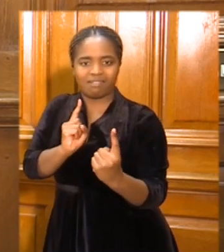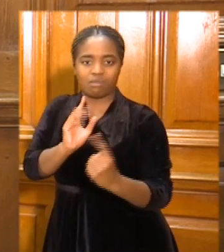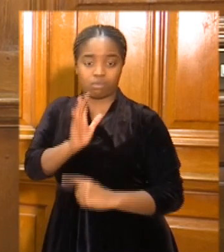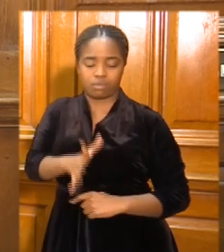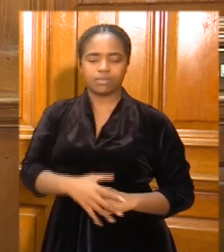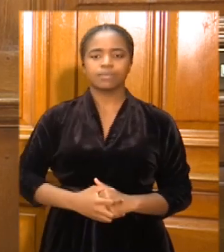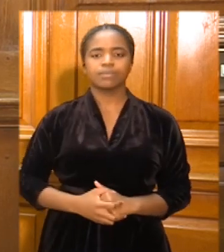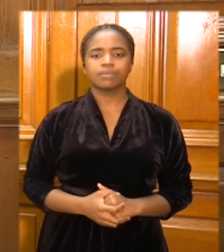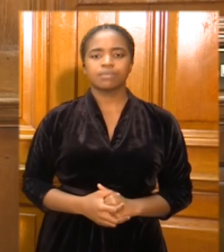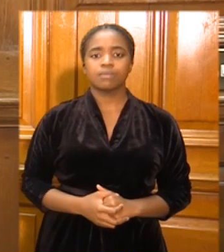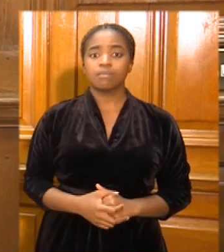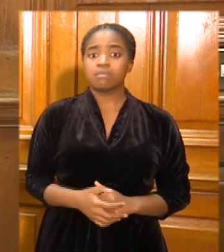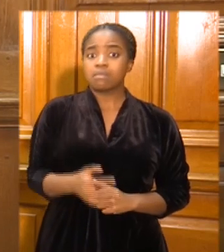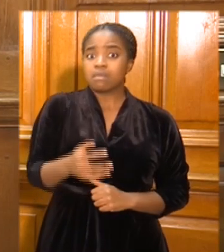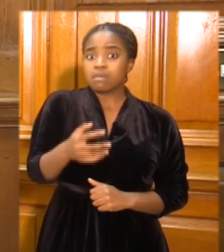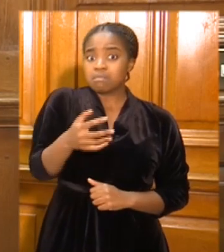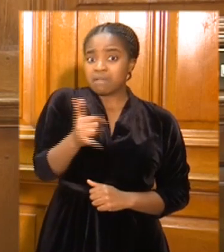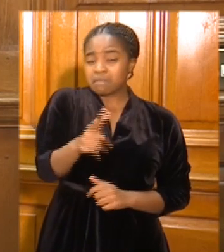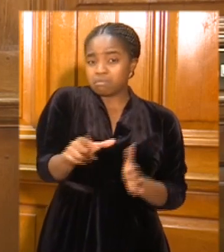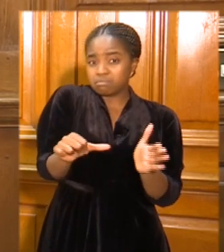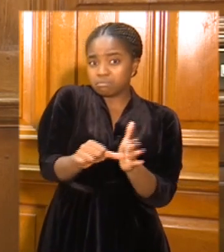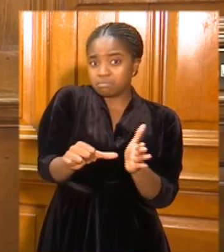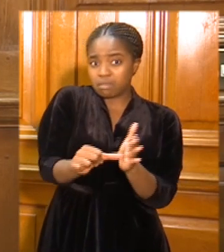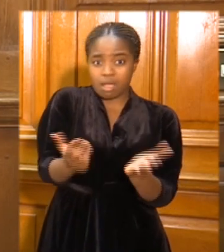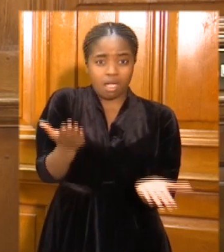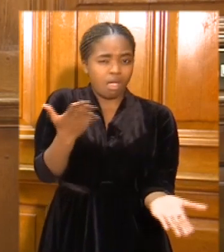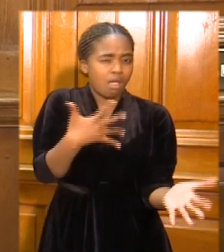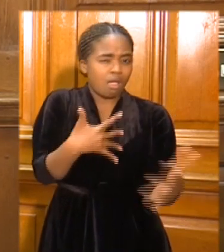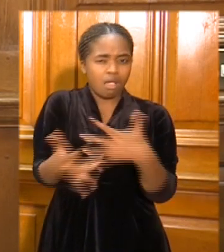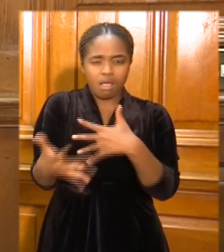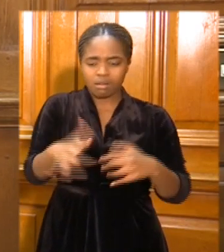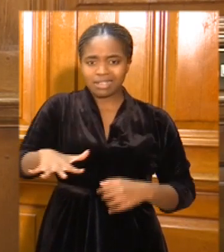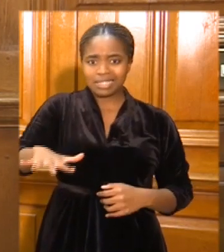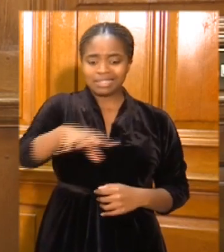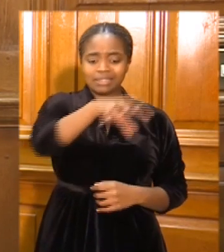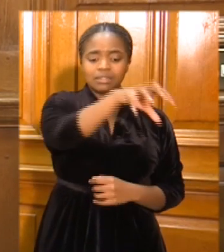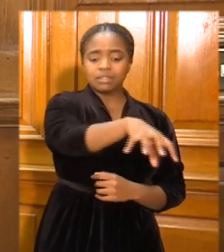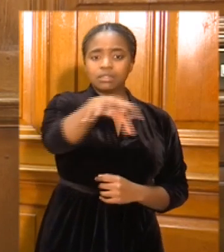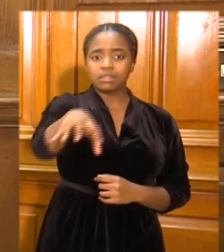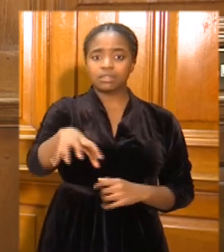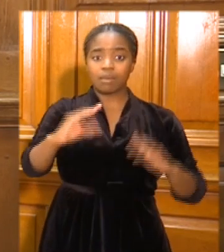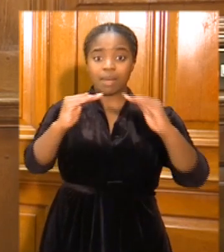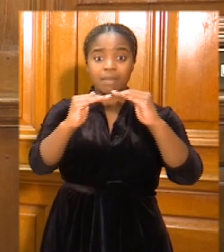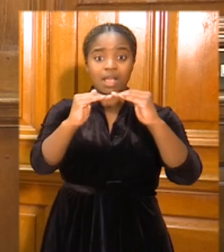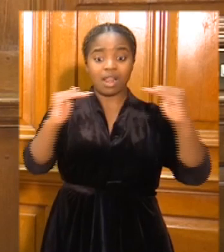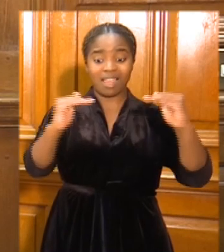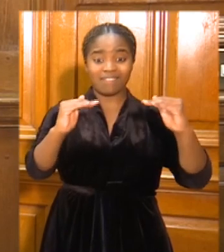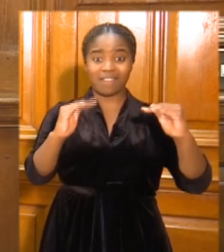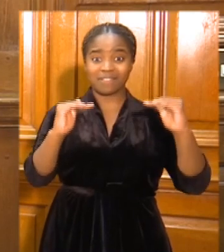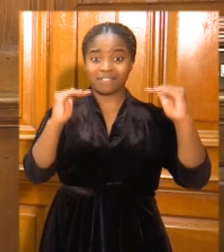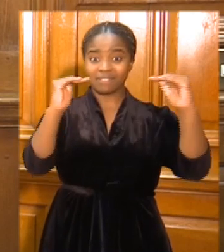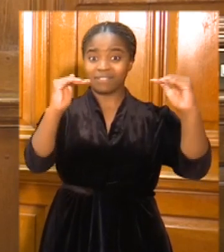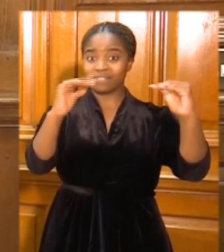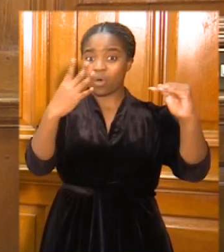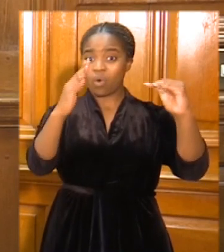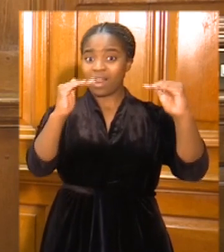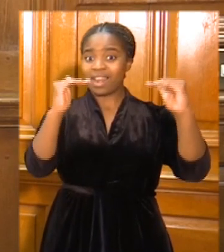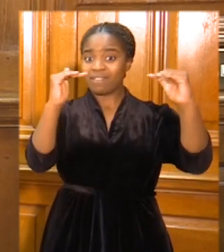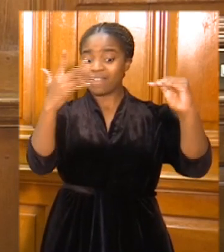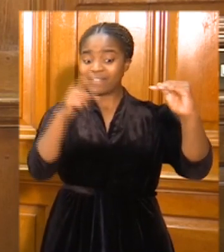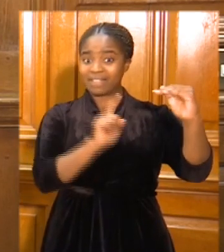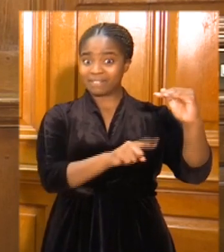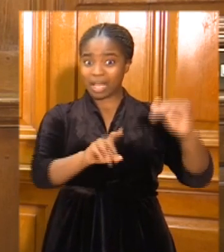Should it be necessary, any part of the country could be returned to alert levels 4 or 5